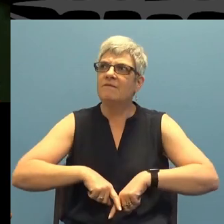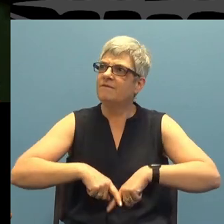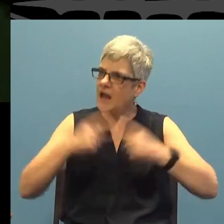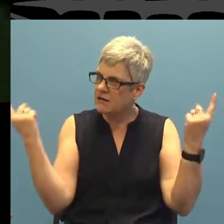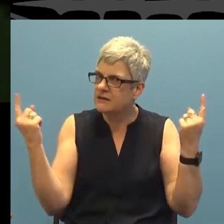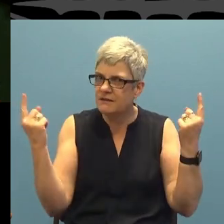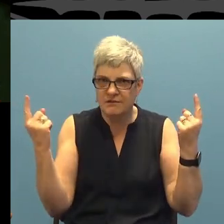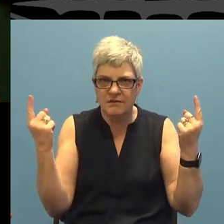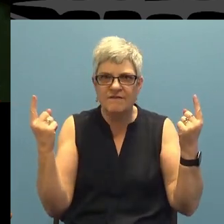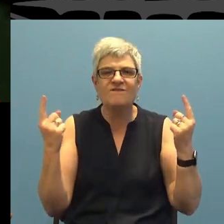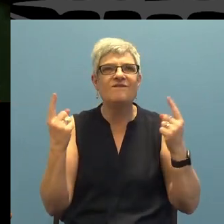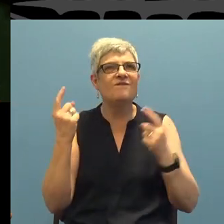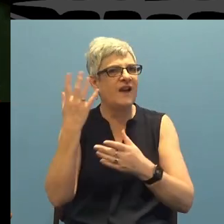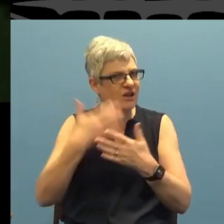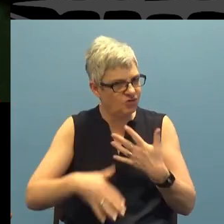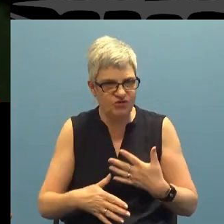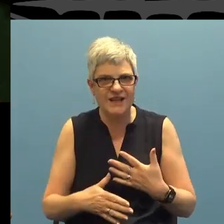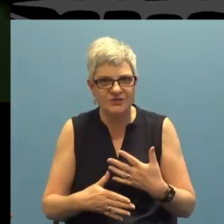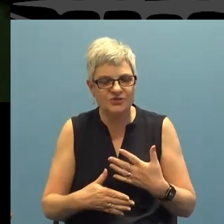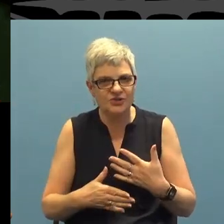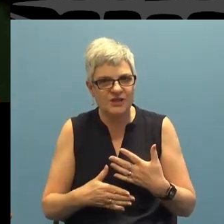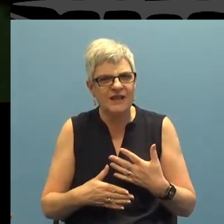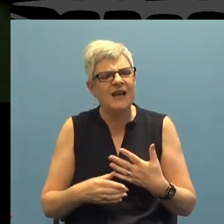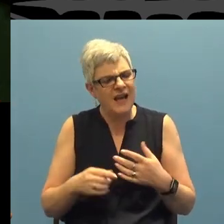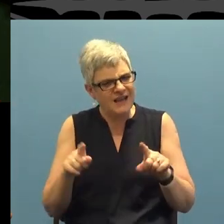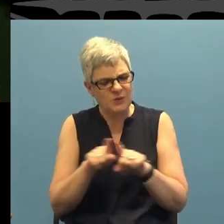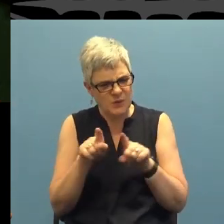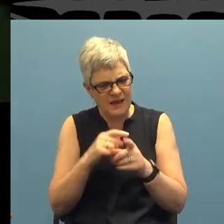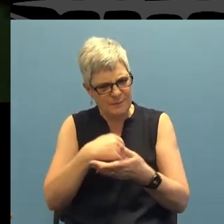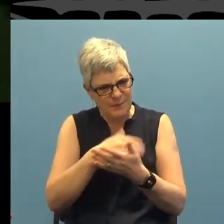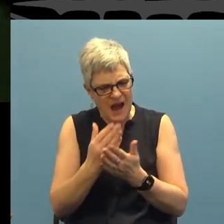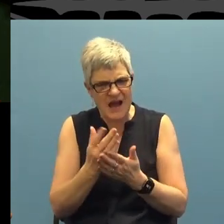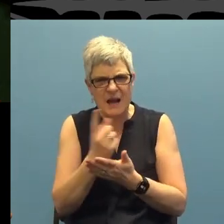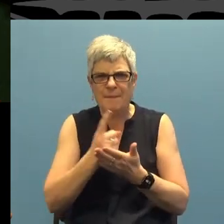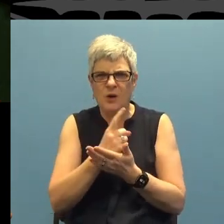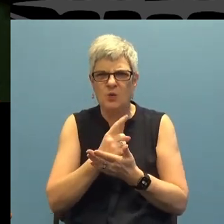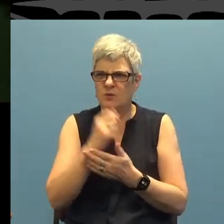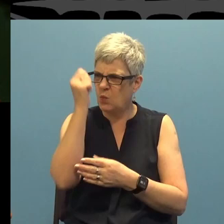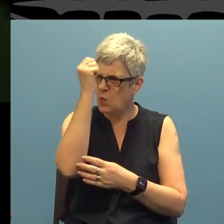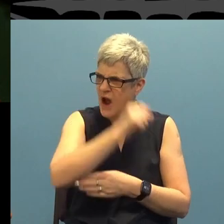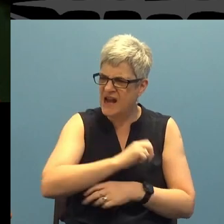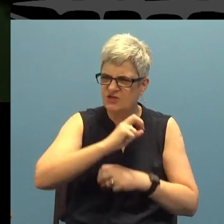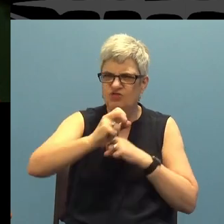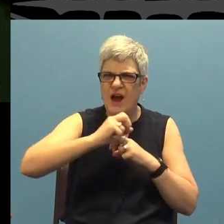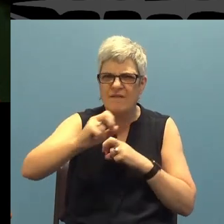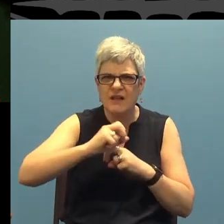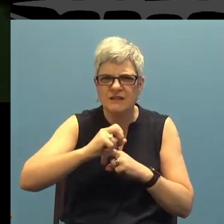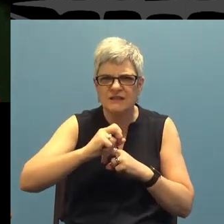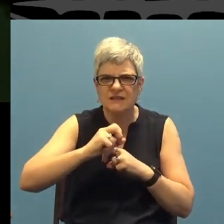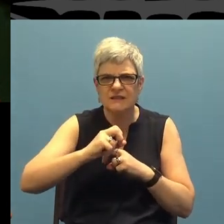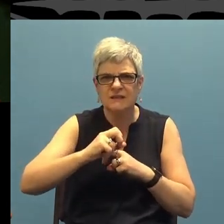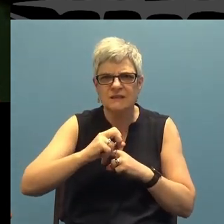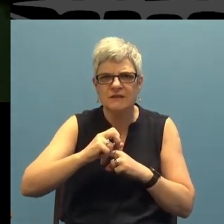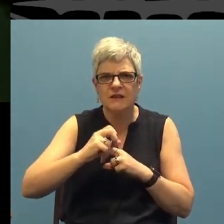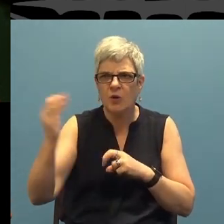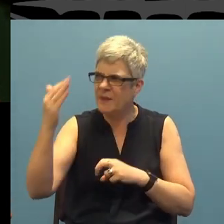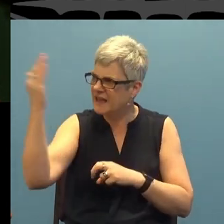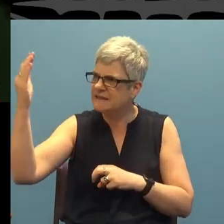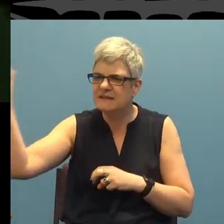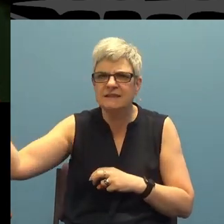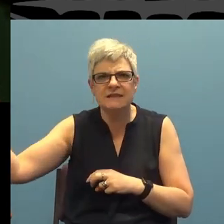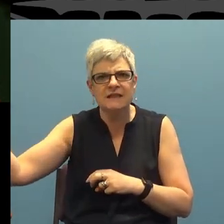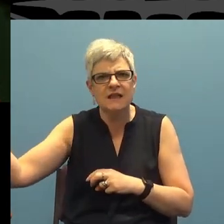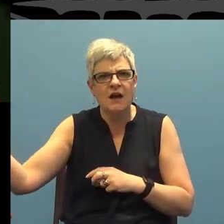unusual. And so is that part about these wise travelers from the east coming